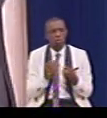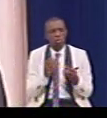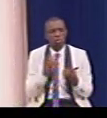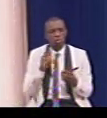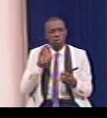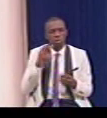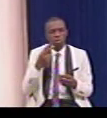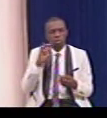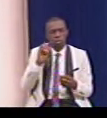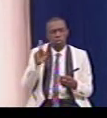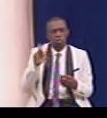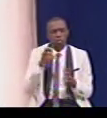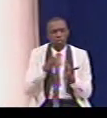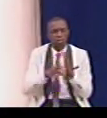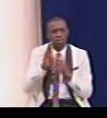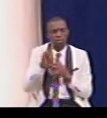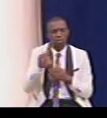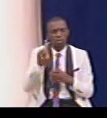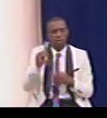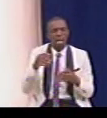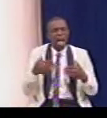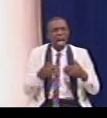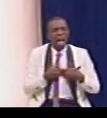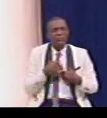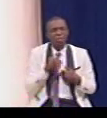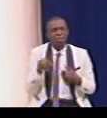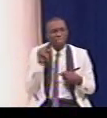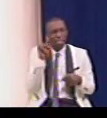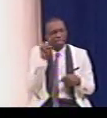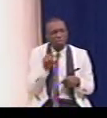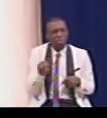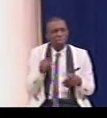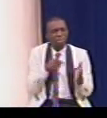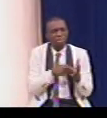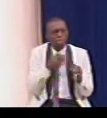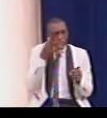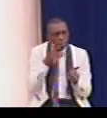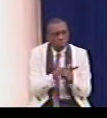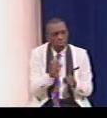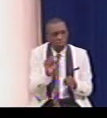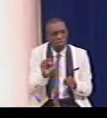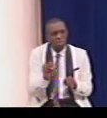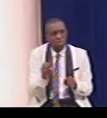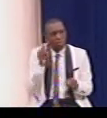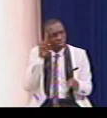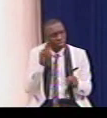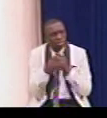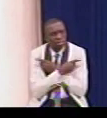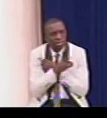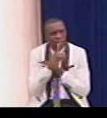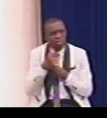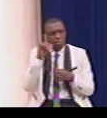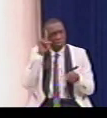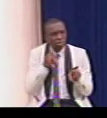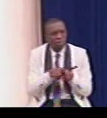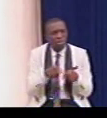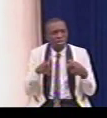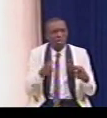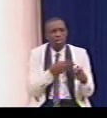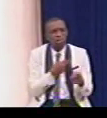daily be loved let us cleanse ourselves from all fieldiness of the Flesh and spirit